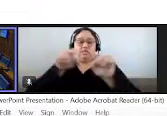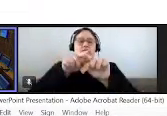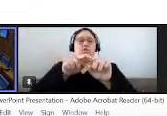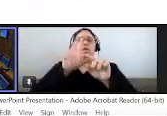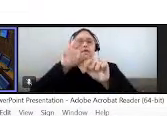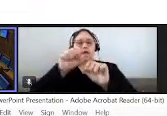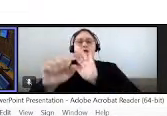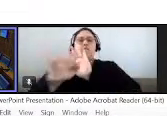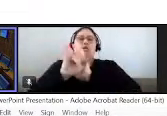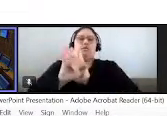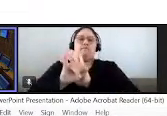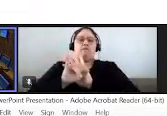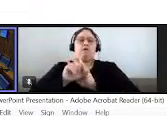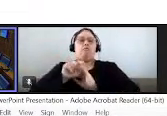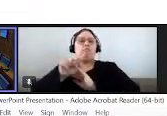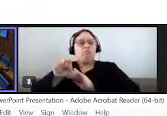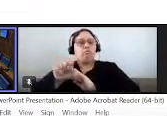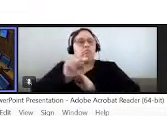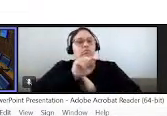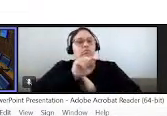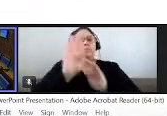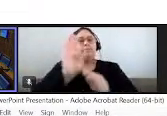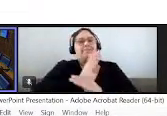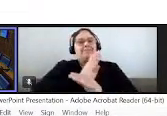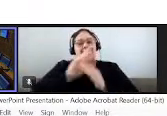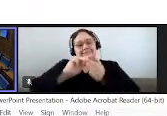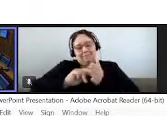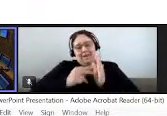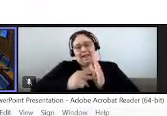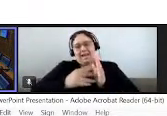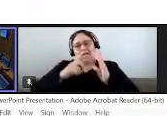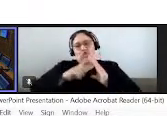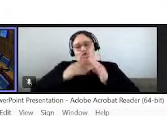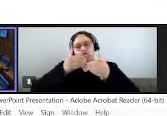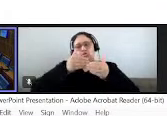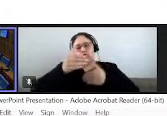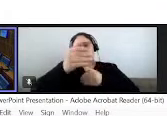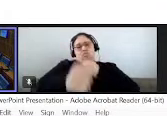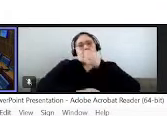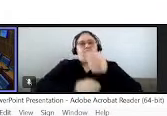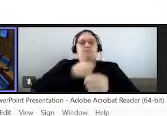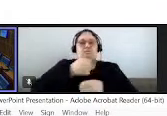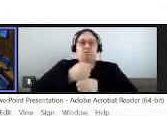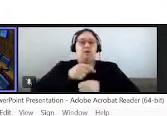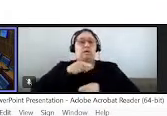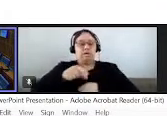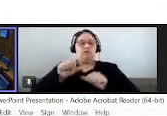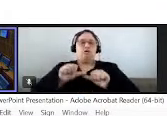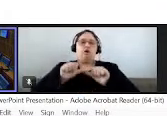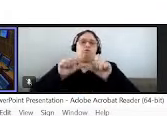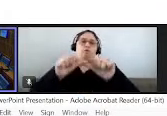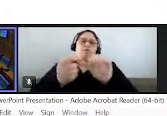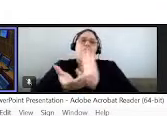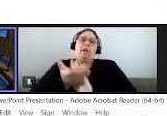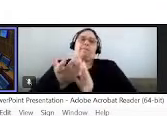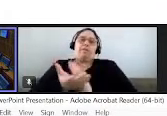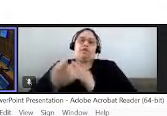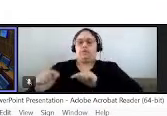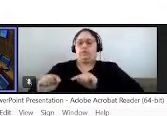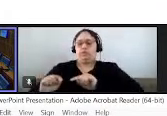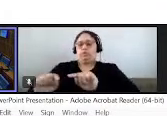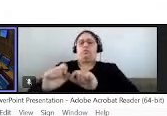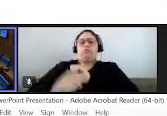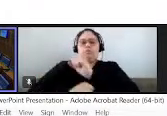would identify what their business plan is for the year, and that is continually updated throughout the year.